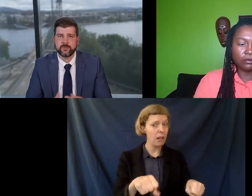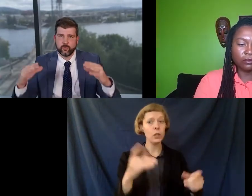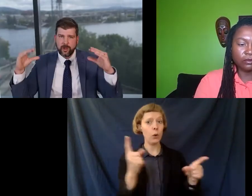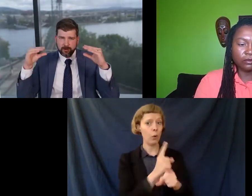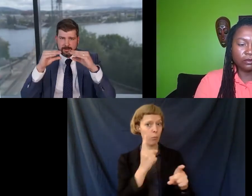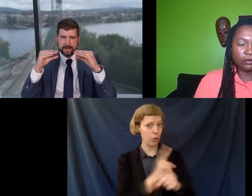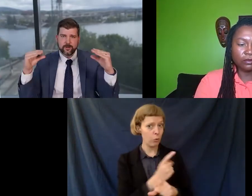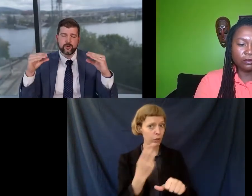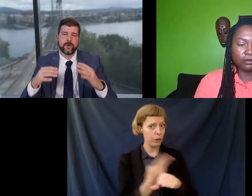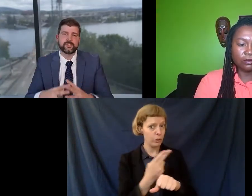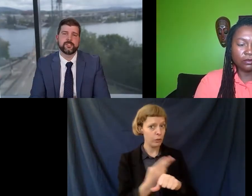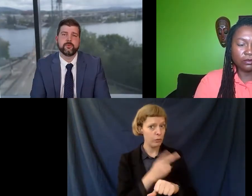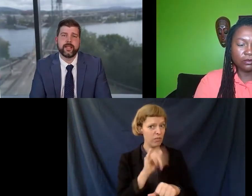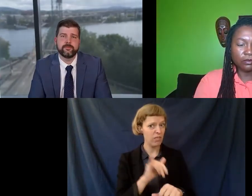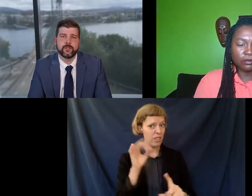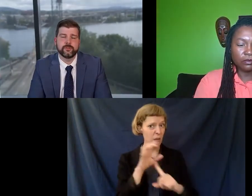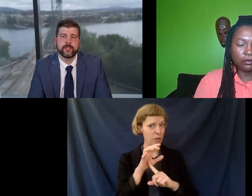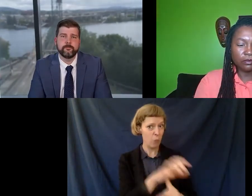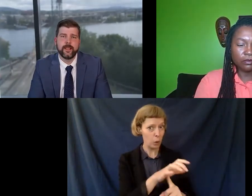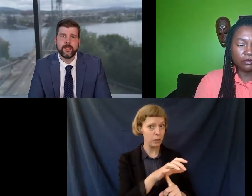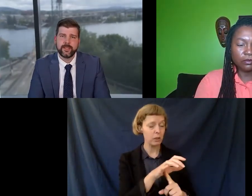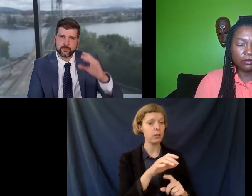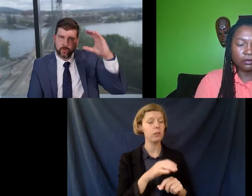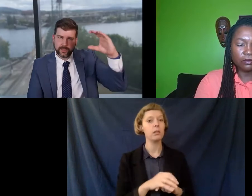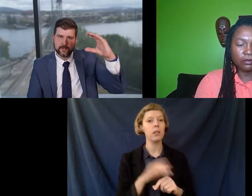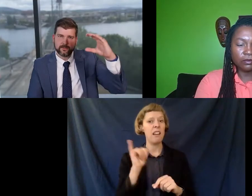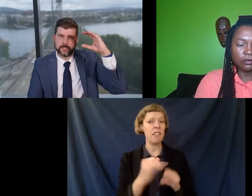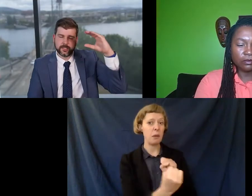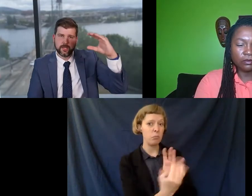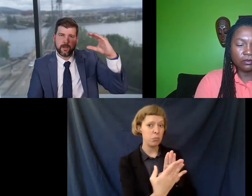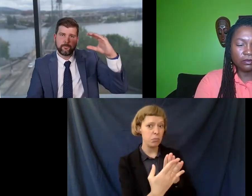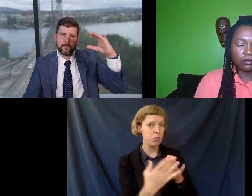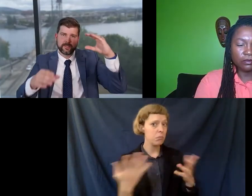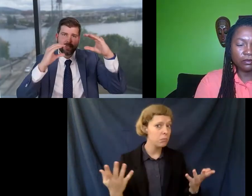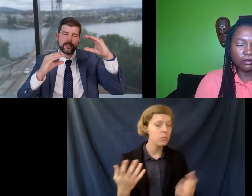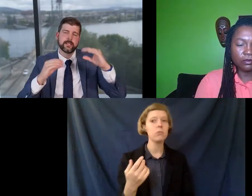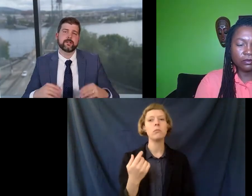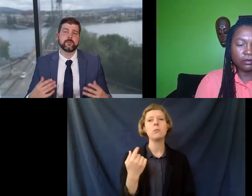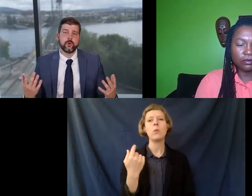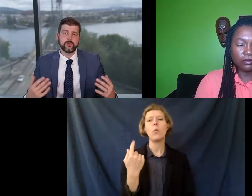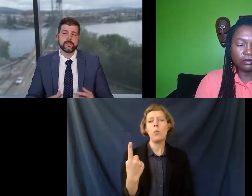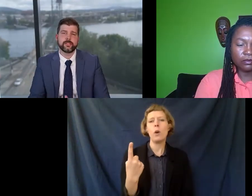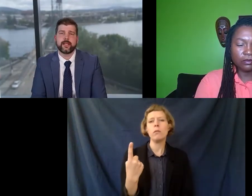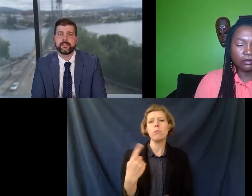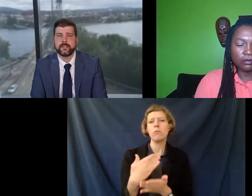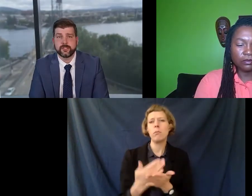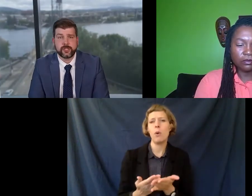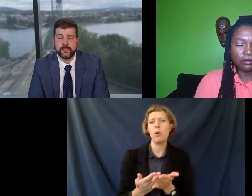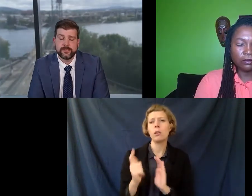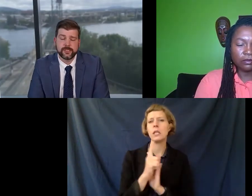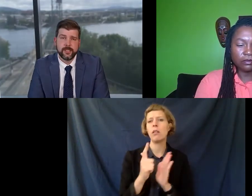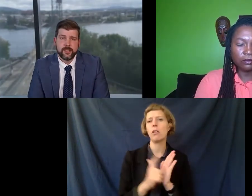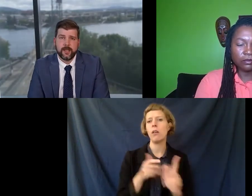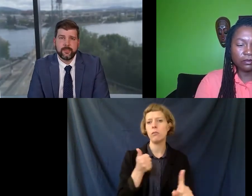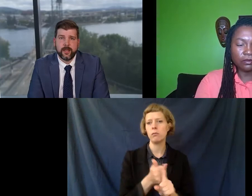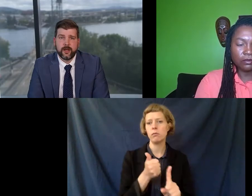that's our narrow question that we have to overcome. That's one layer, is the law. The second layer locally that I think is a